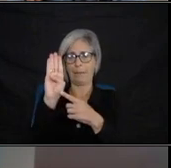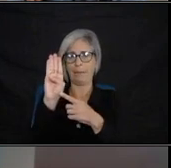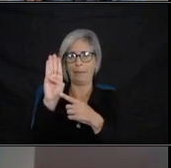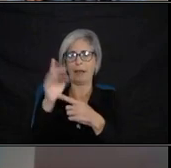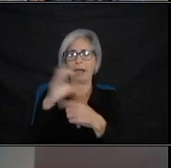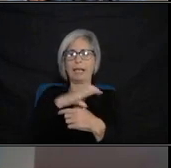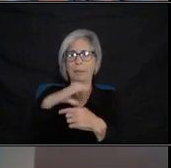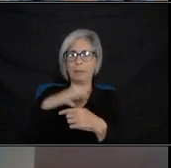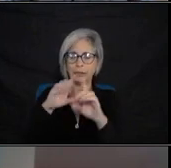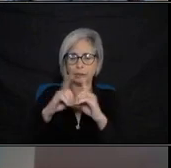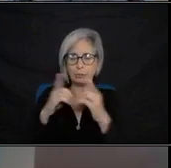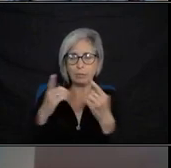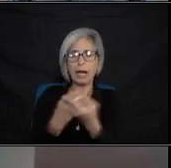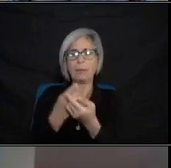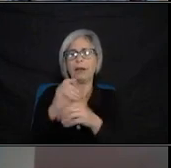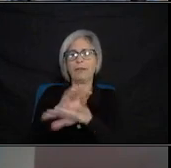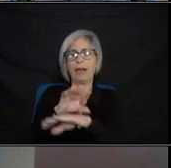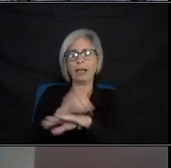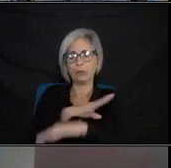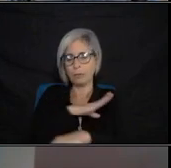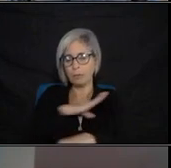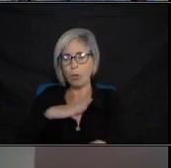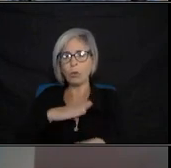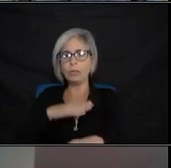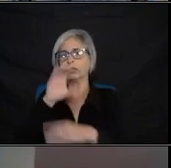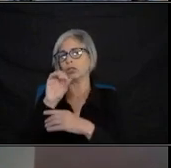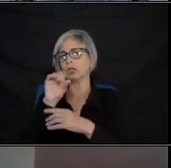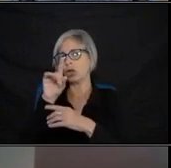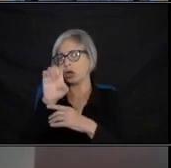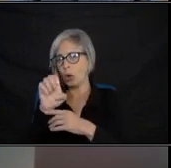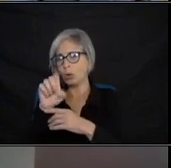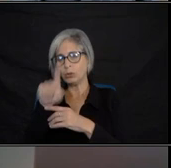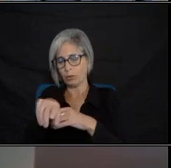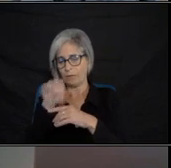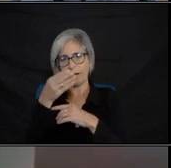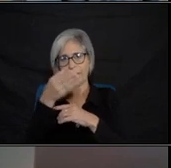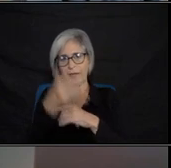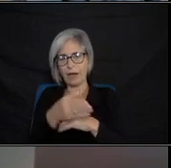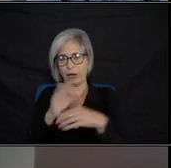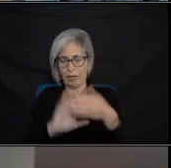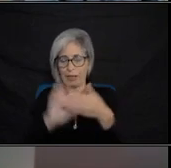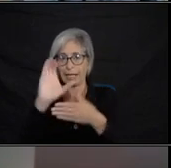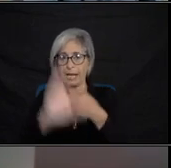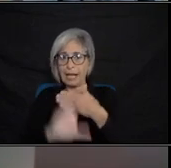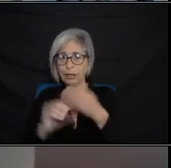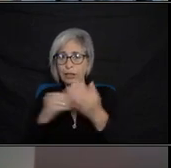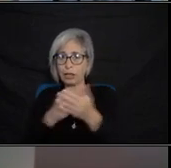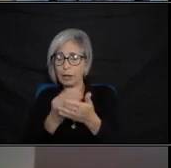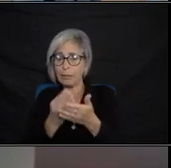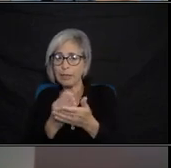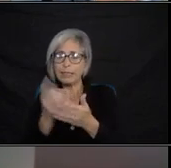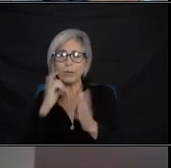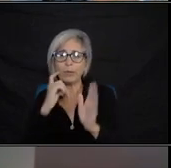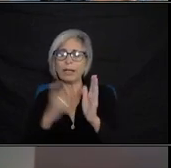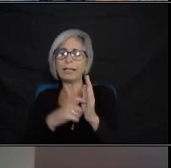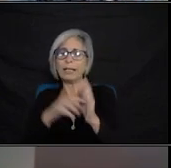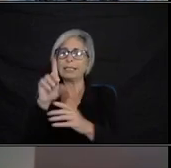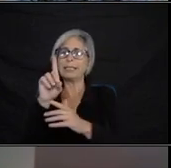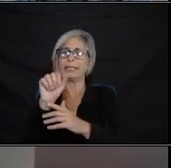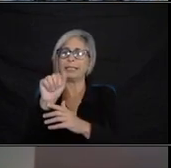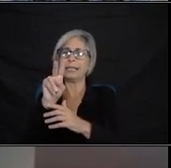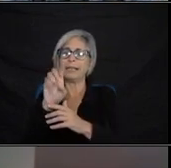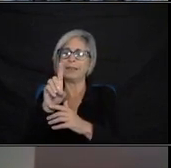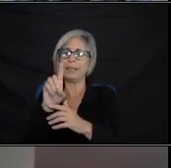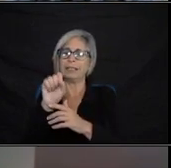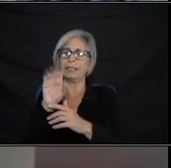departments, advisory boards, codes, and finance. The calendar budget, and I'll give a little shout out to David Scott. He's got, I